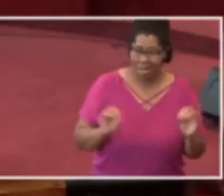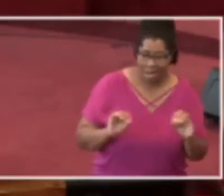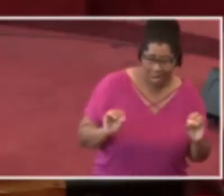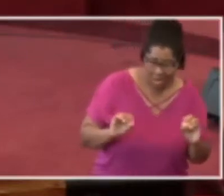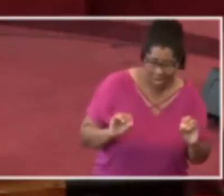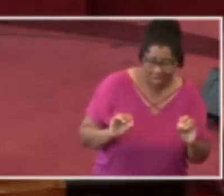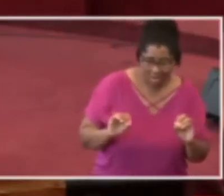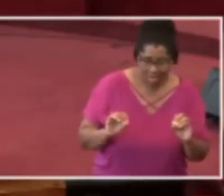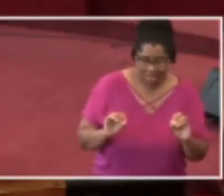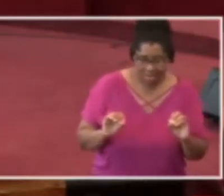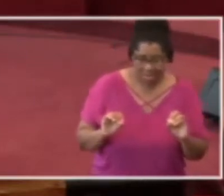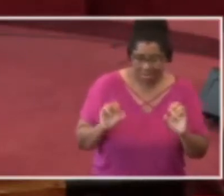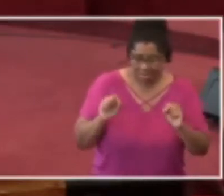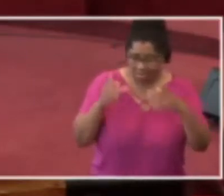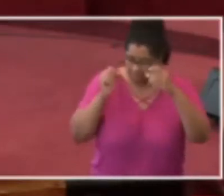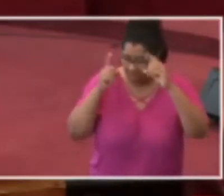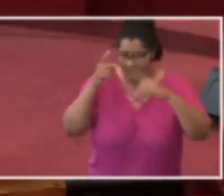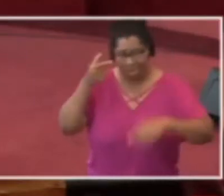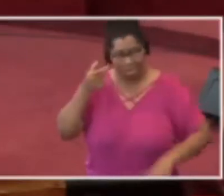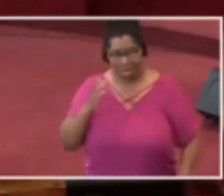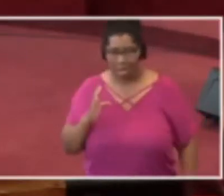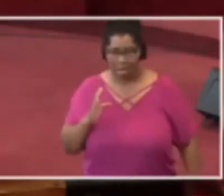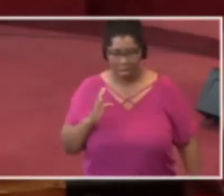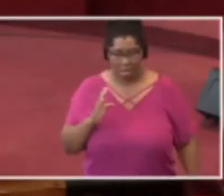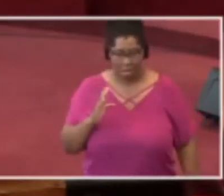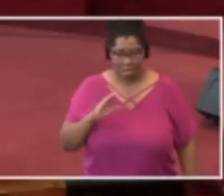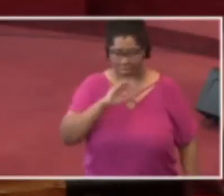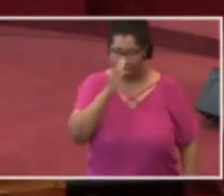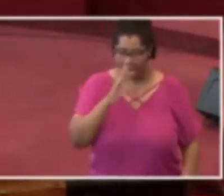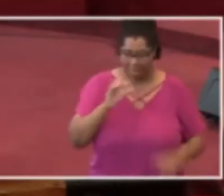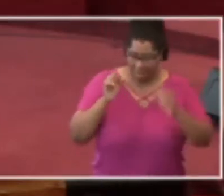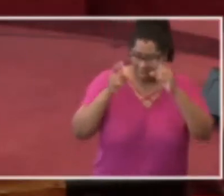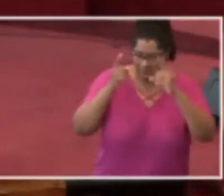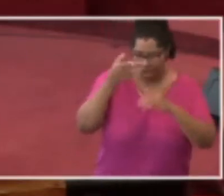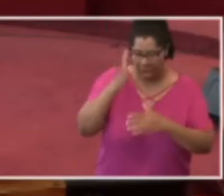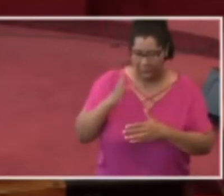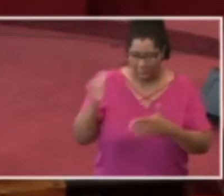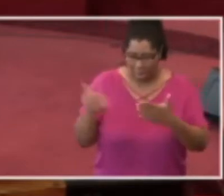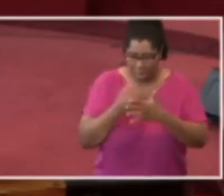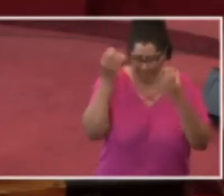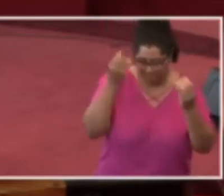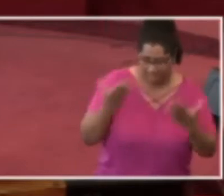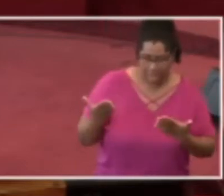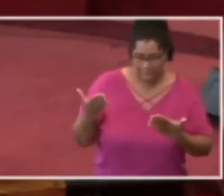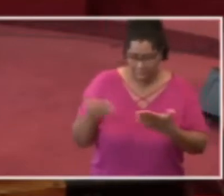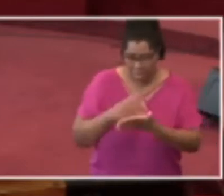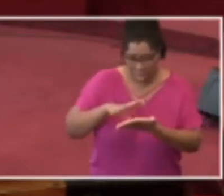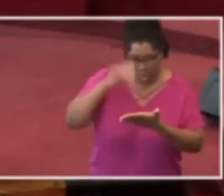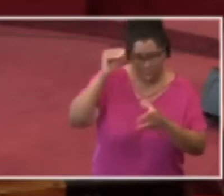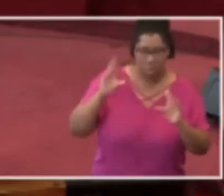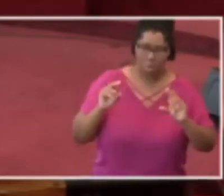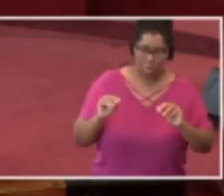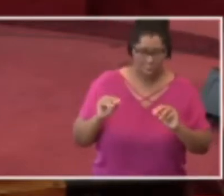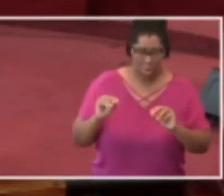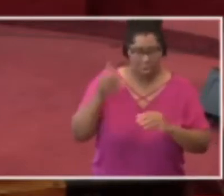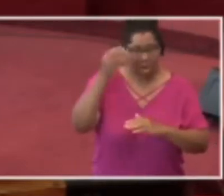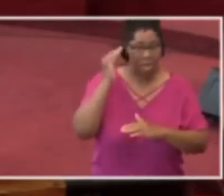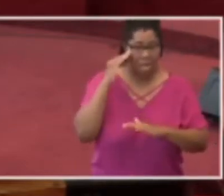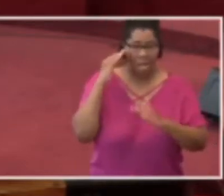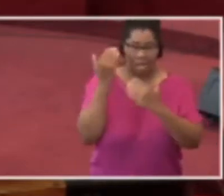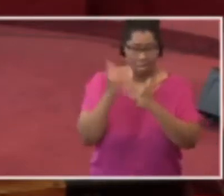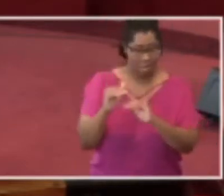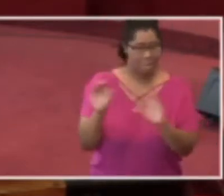takes God by surprise. God is never caught off guard by new information. His knowledge is limitless without